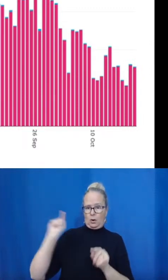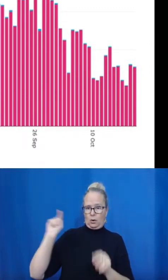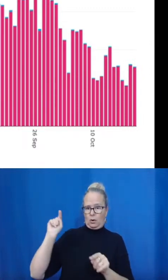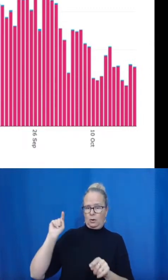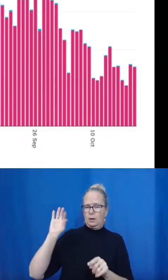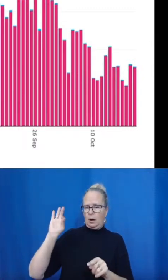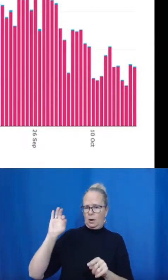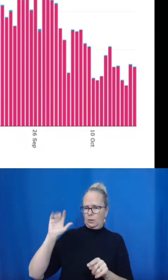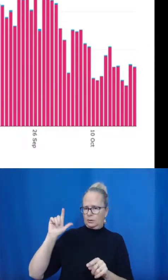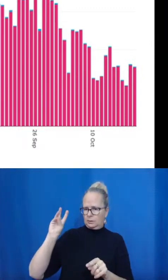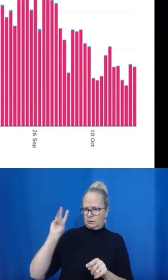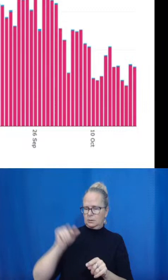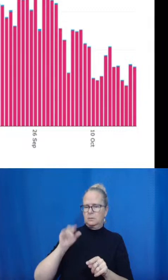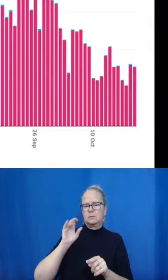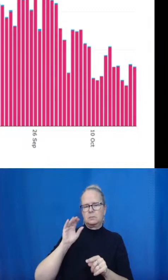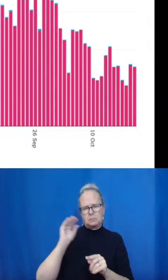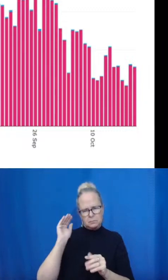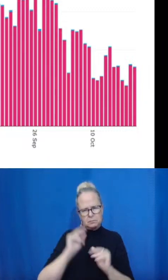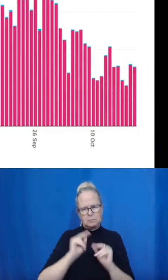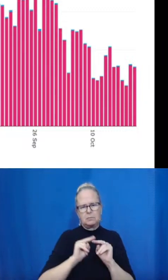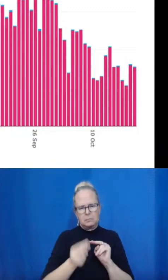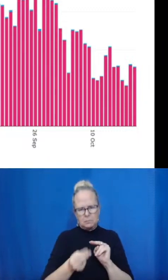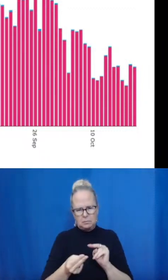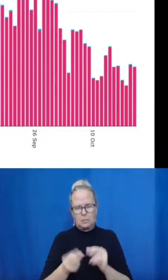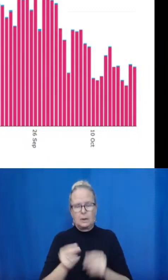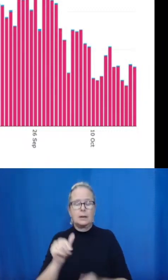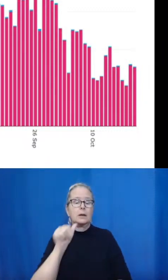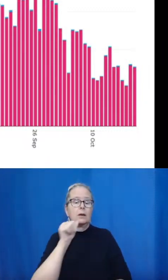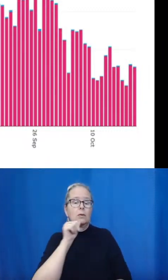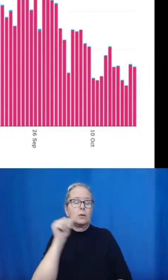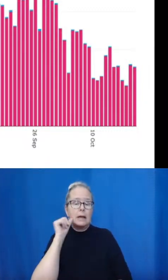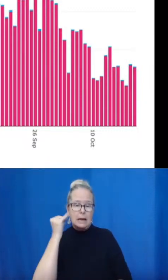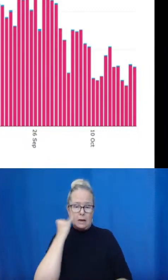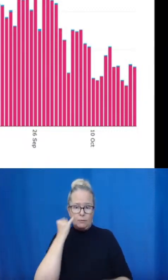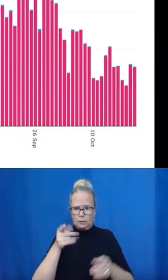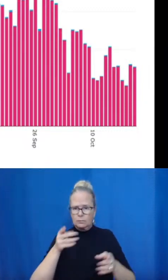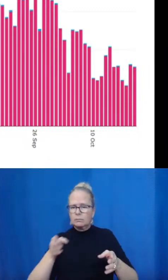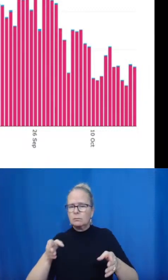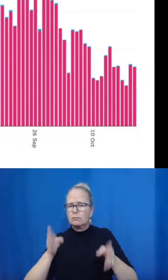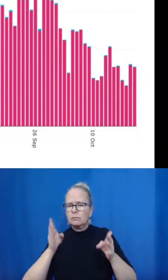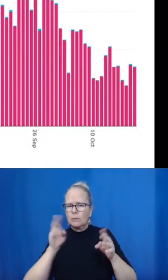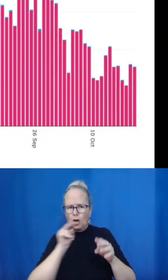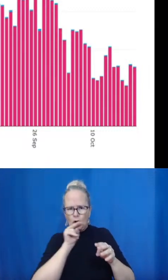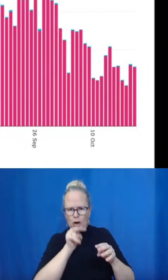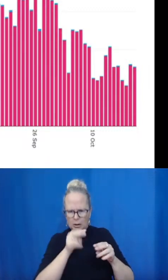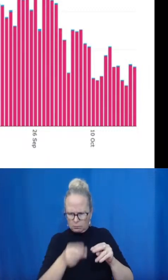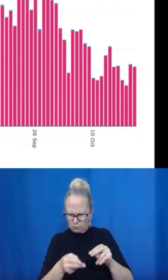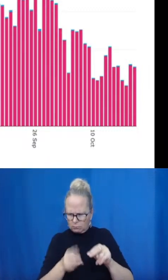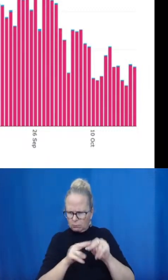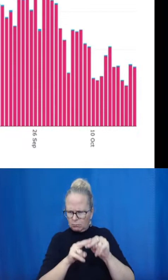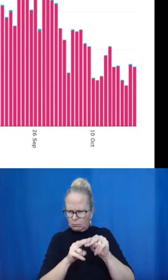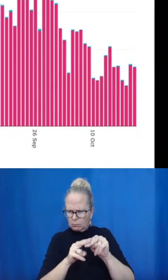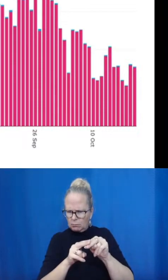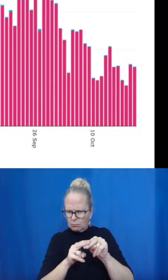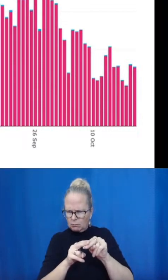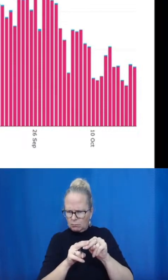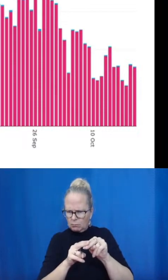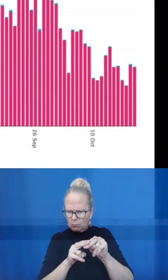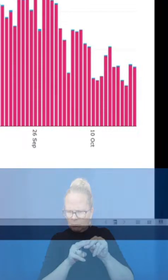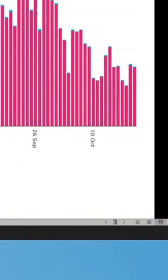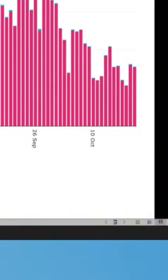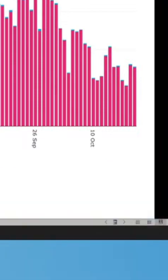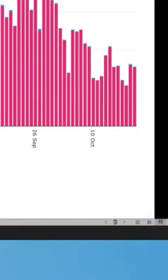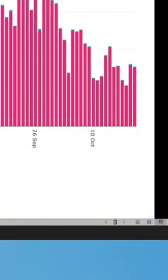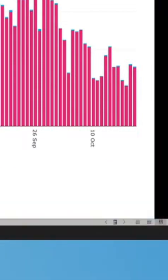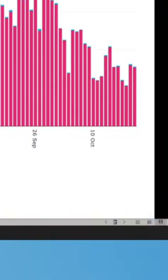an uptick in the numbers. There hasn't been any in this downslope to this point. So that was new, but it's nice to be back on the